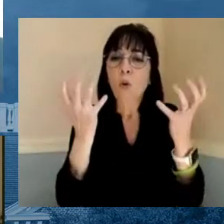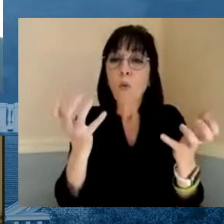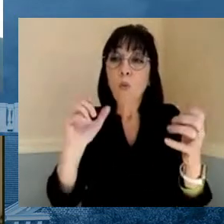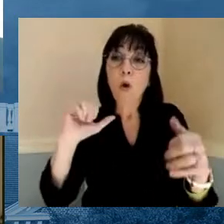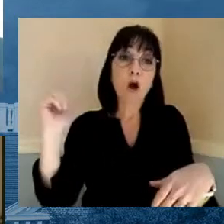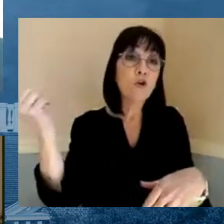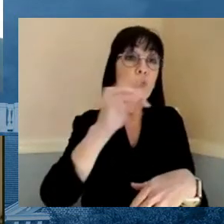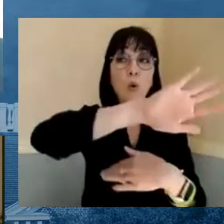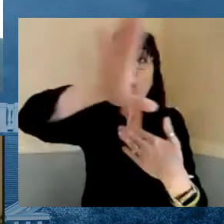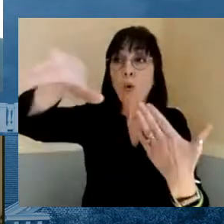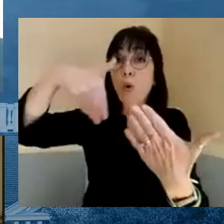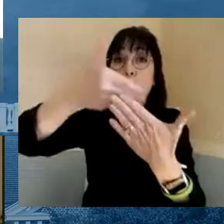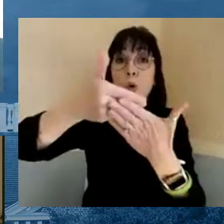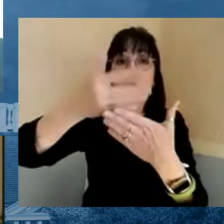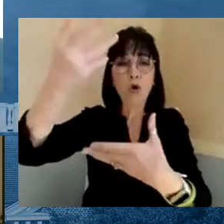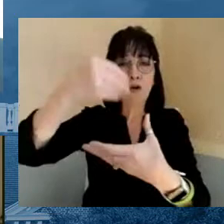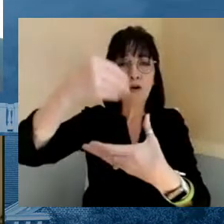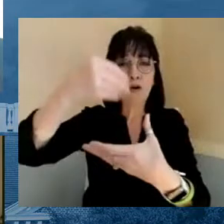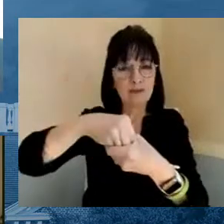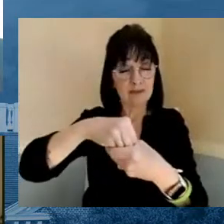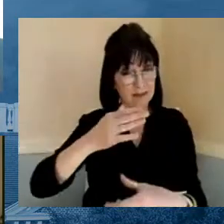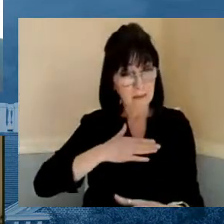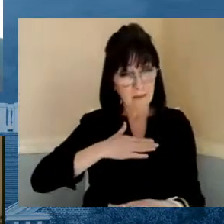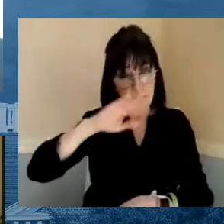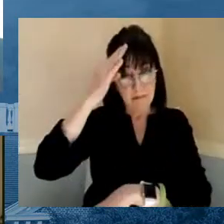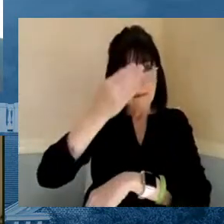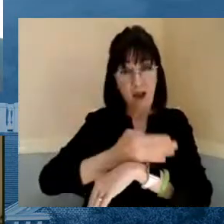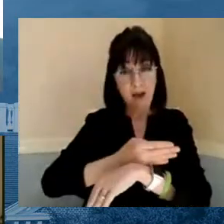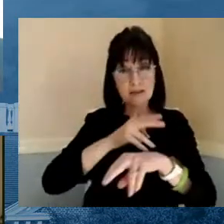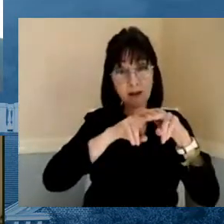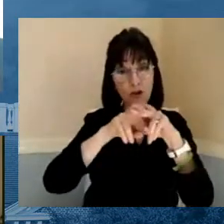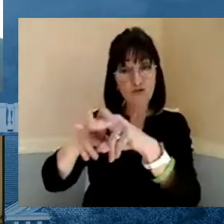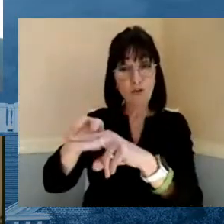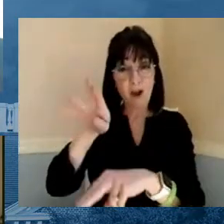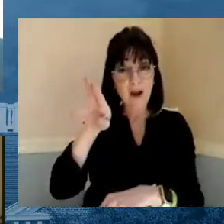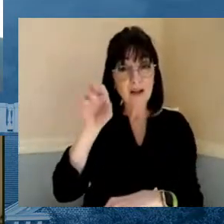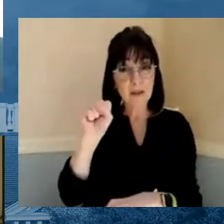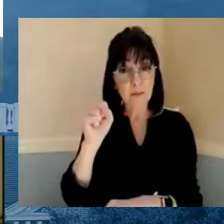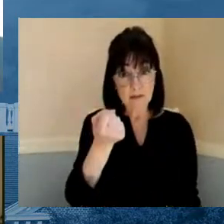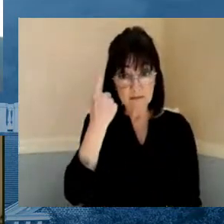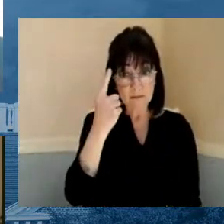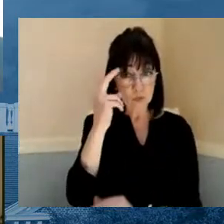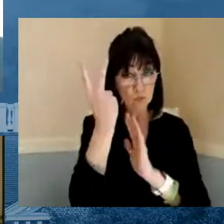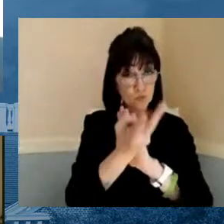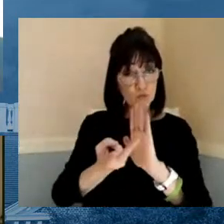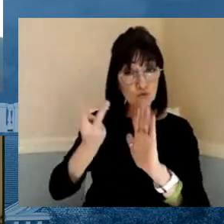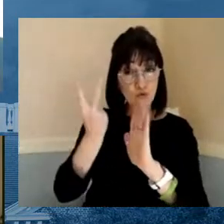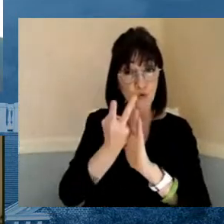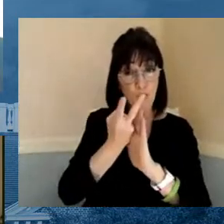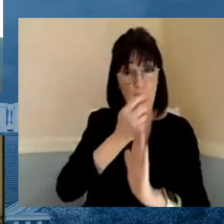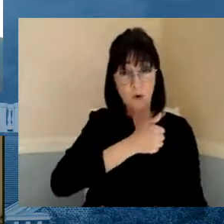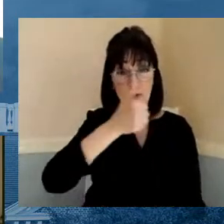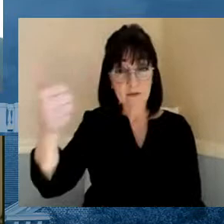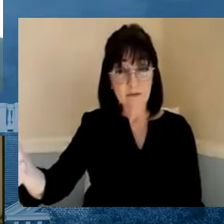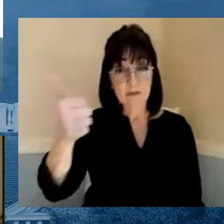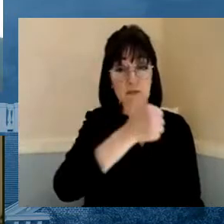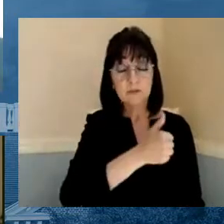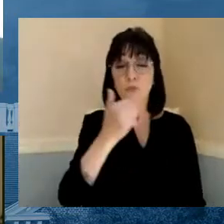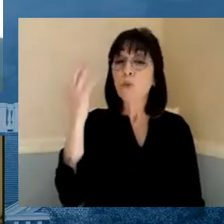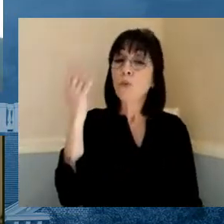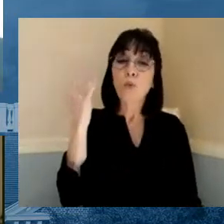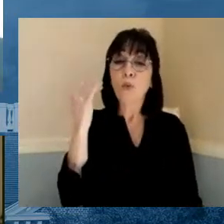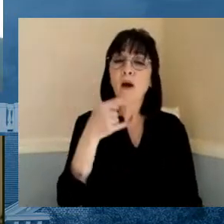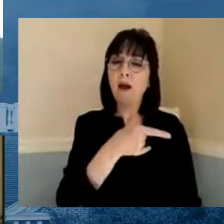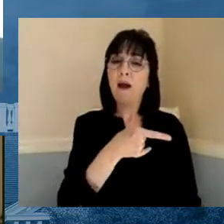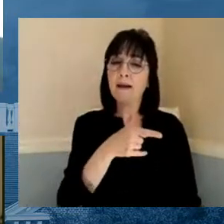son rides the bus almost 2 hours each way to go to school outside of our home district so that he can receive a free and